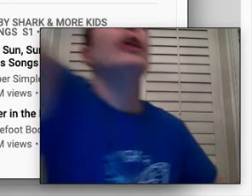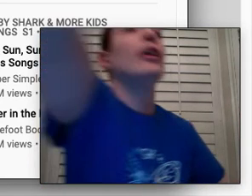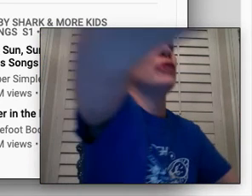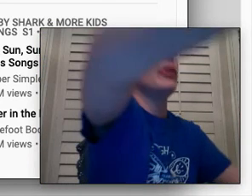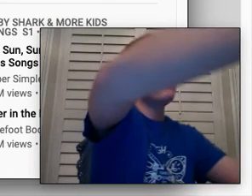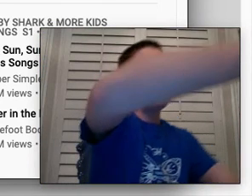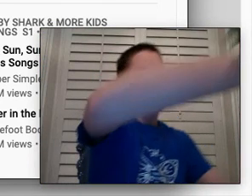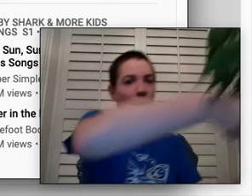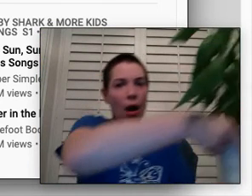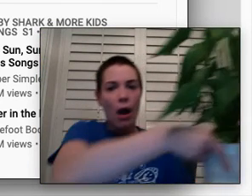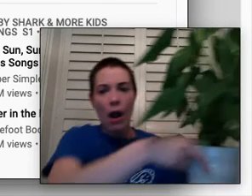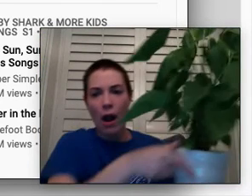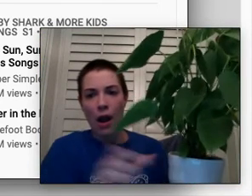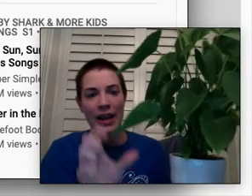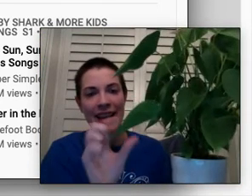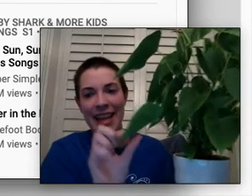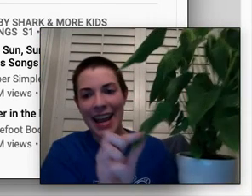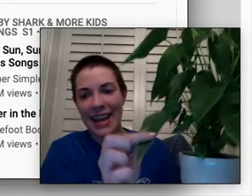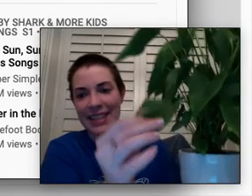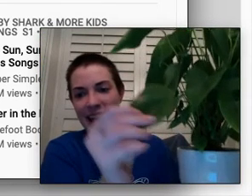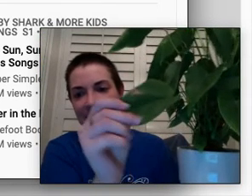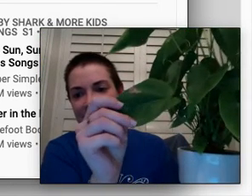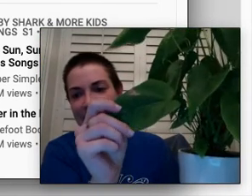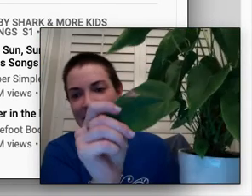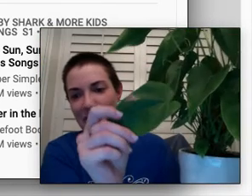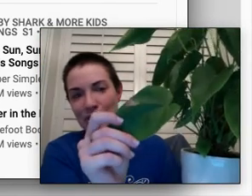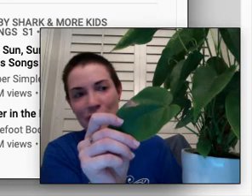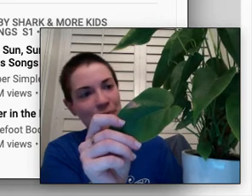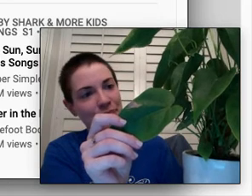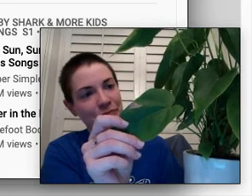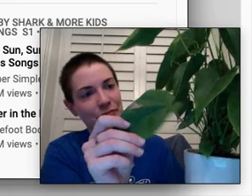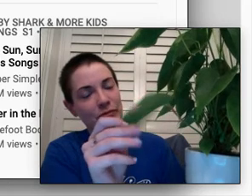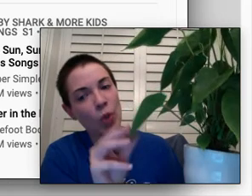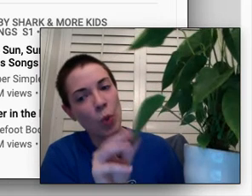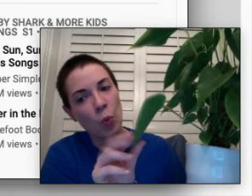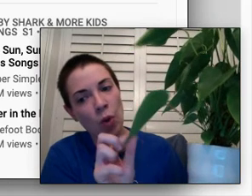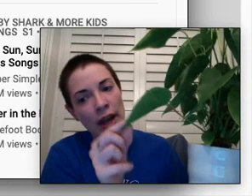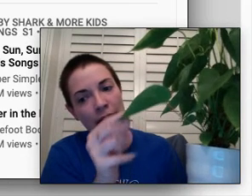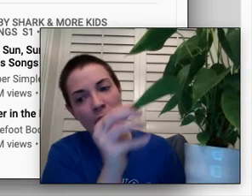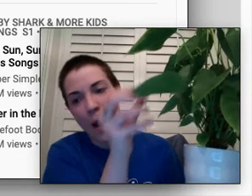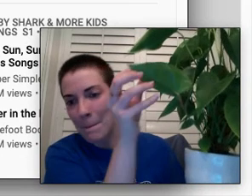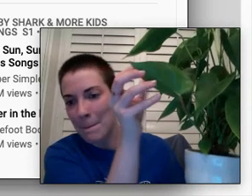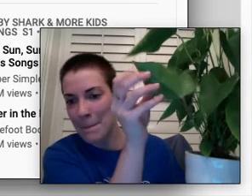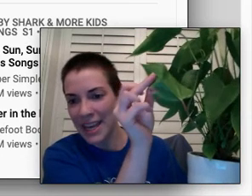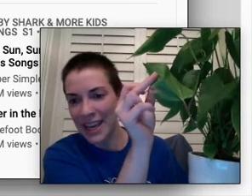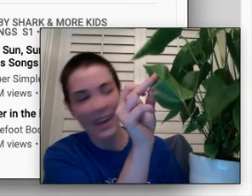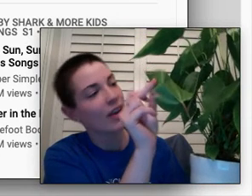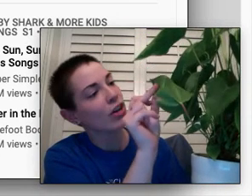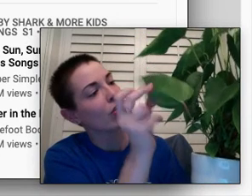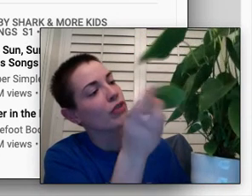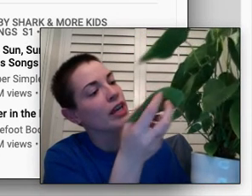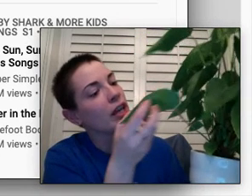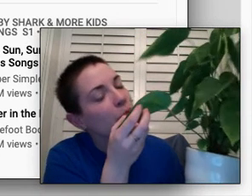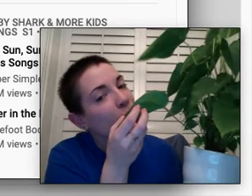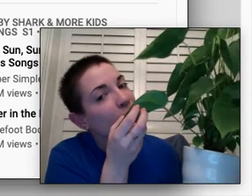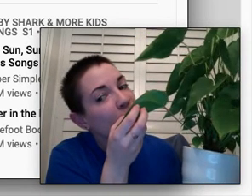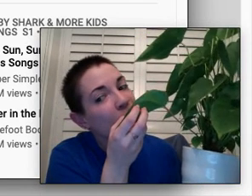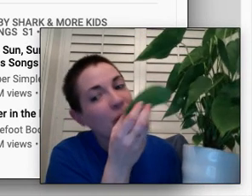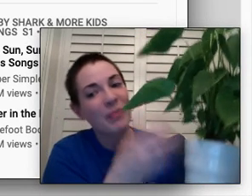very careful. He ate a leaf. One big